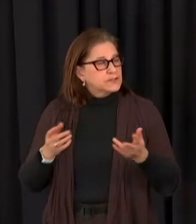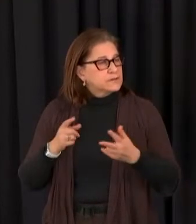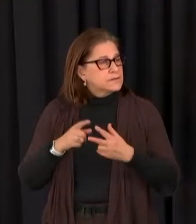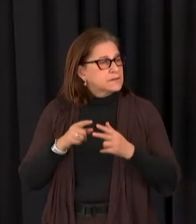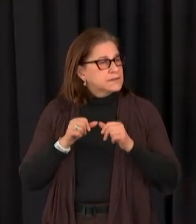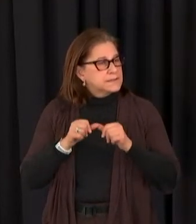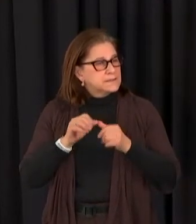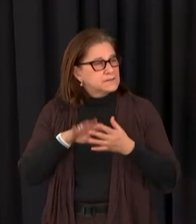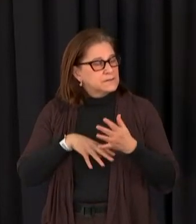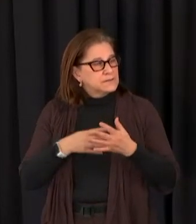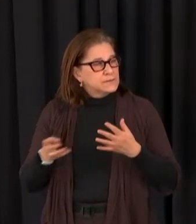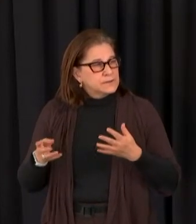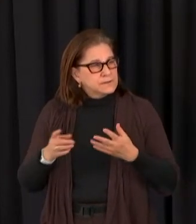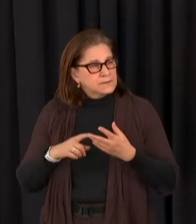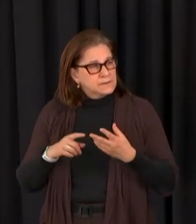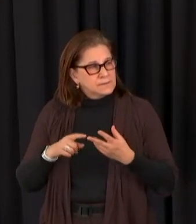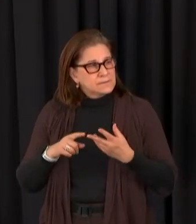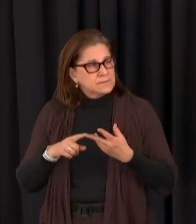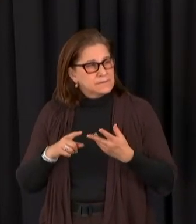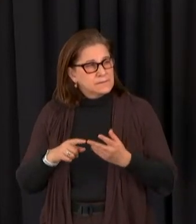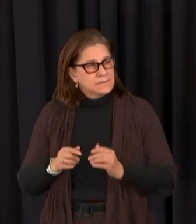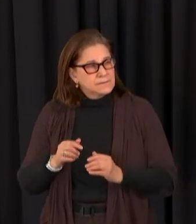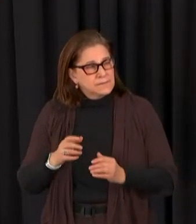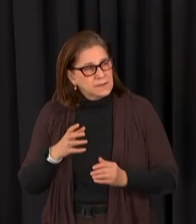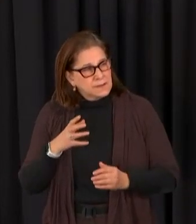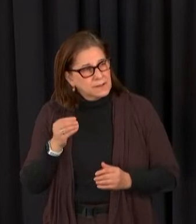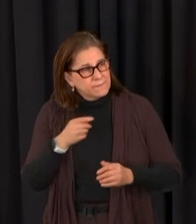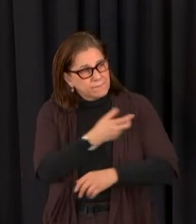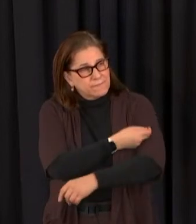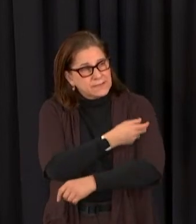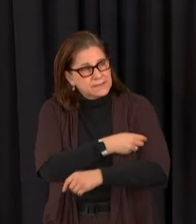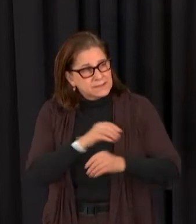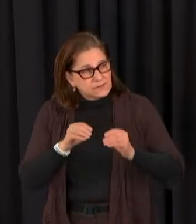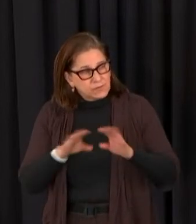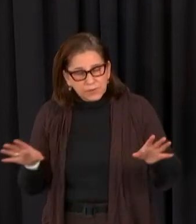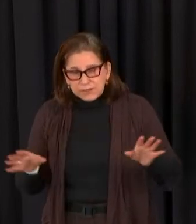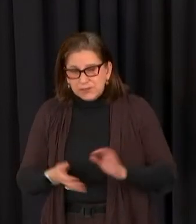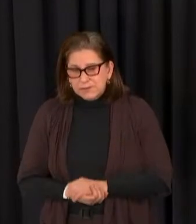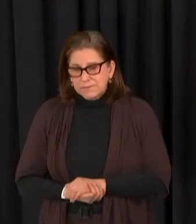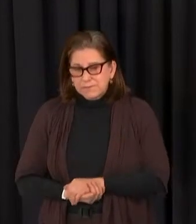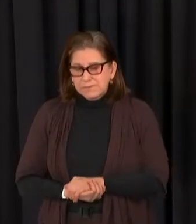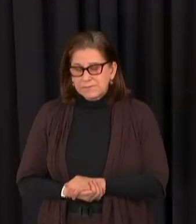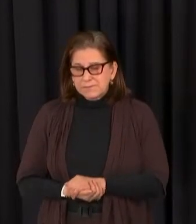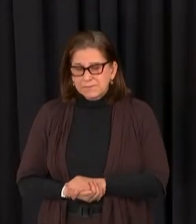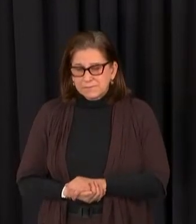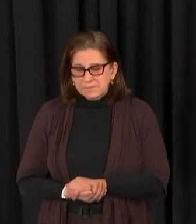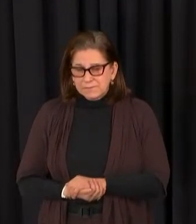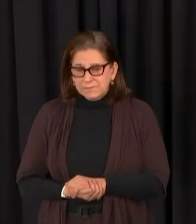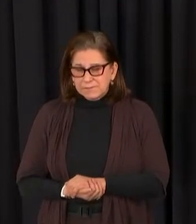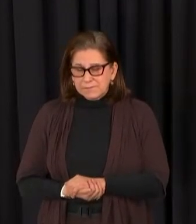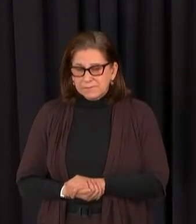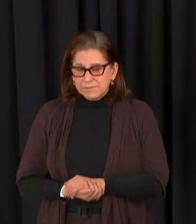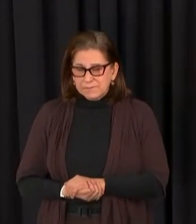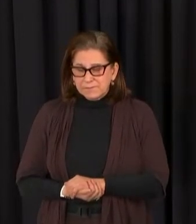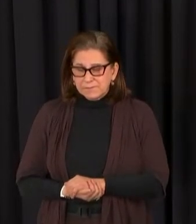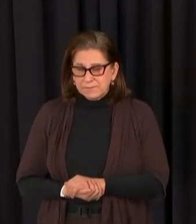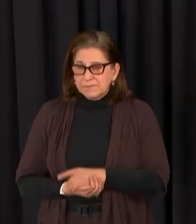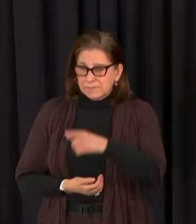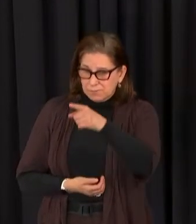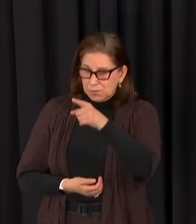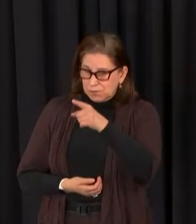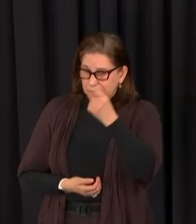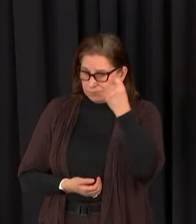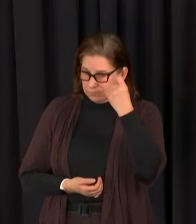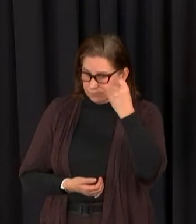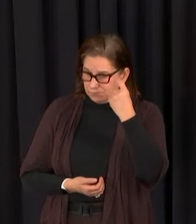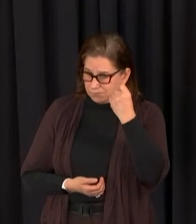clear about the disparate impact of this virus on our community. I think certainly nationwide, and we feel it acutely